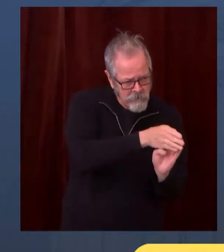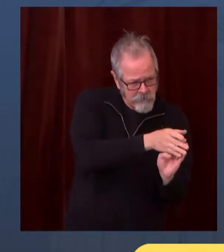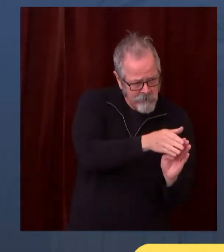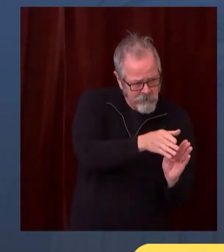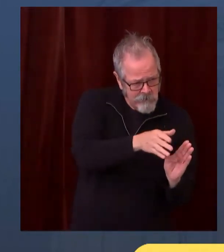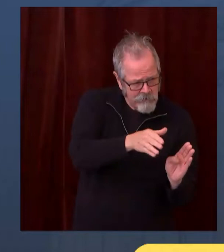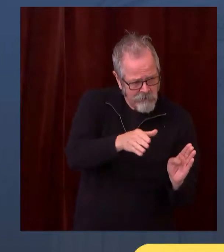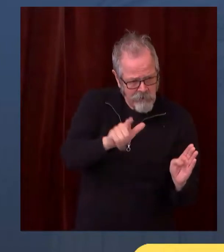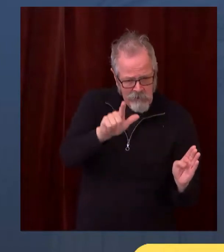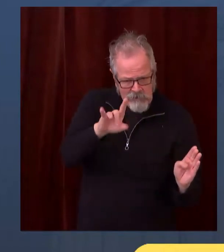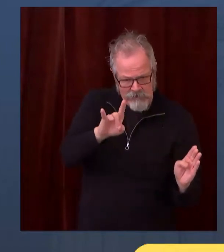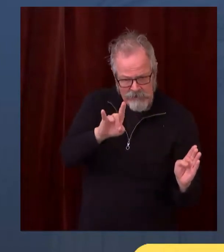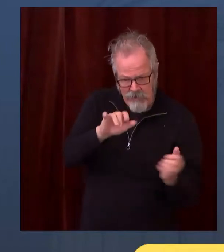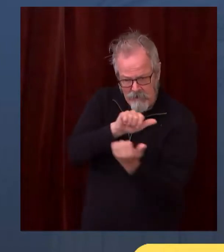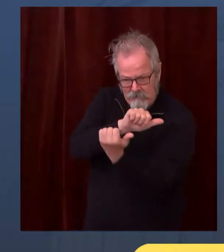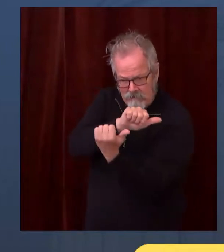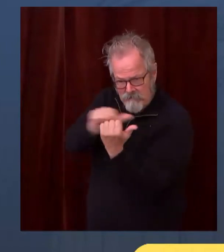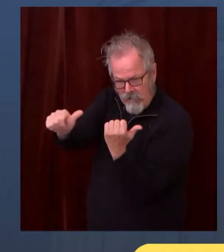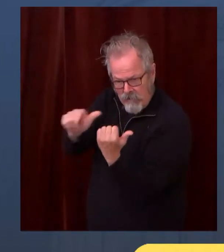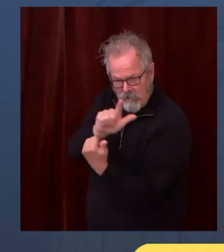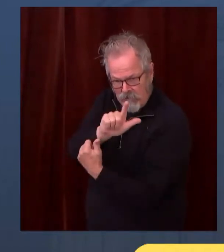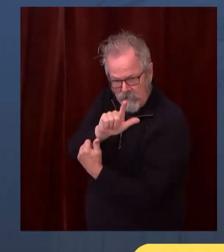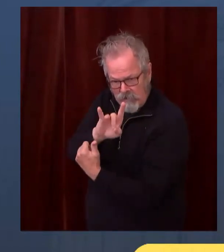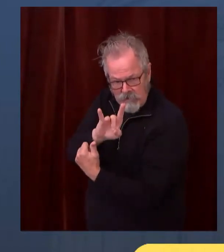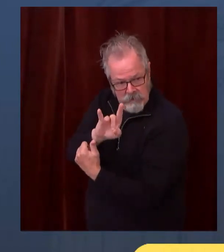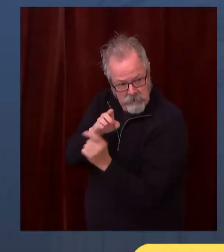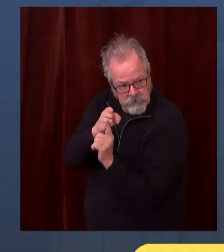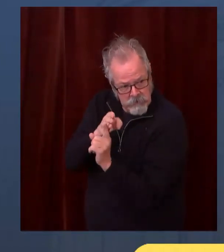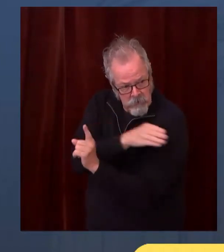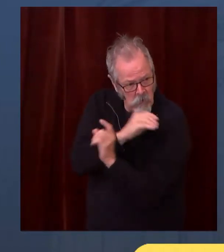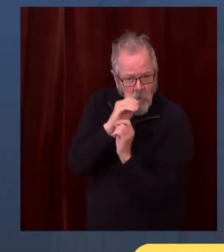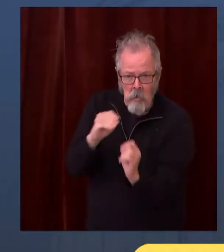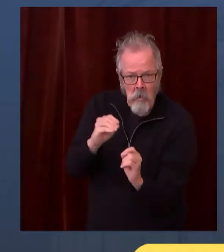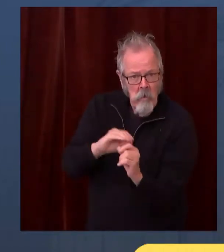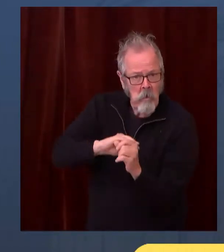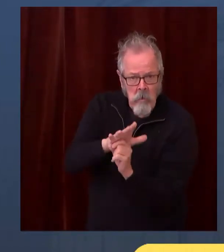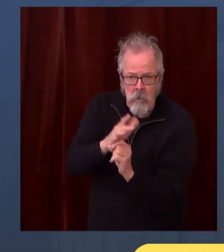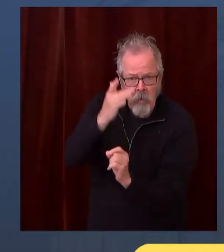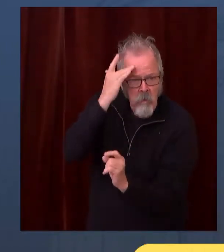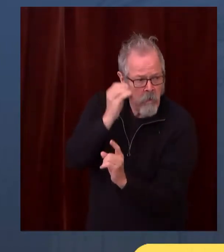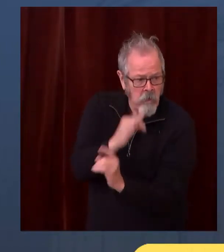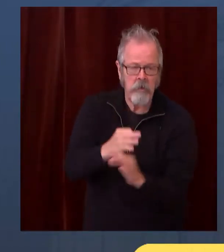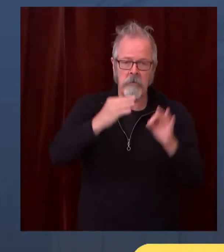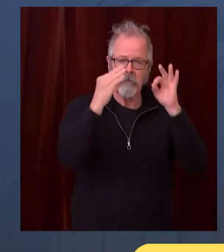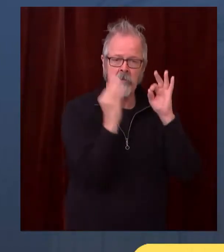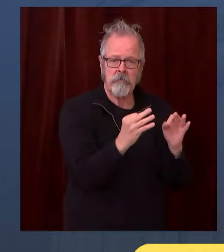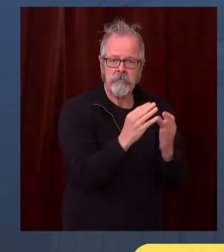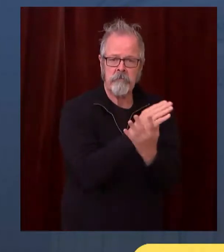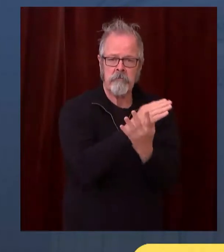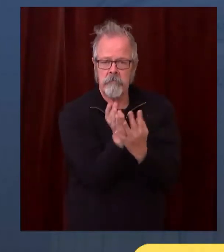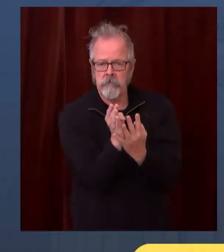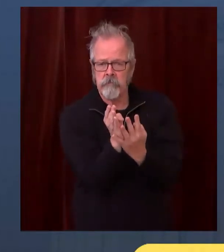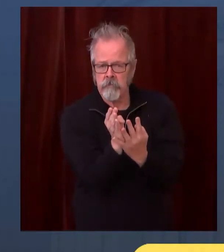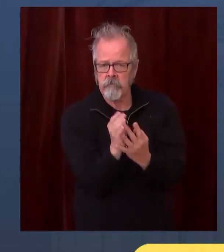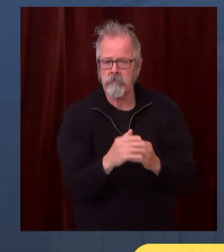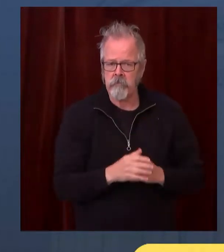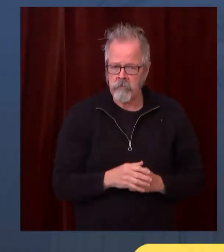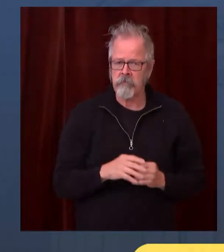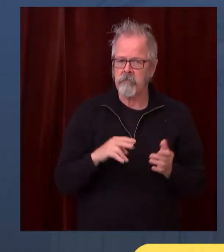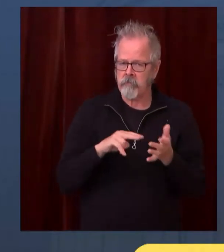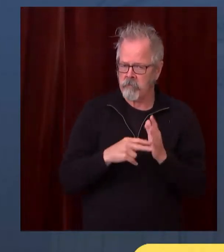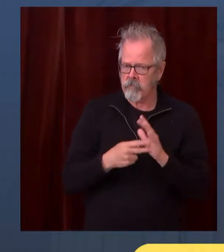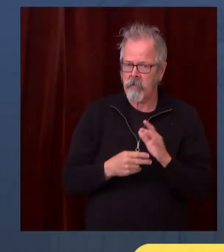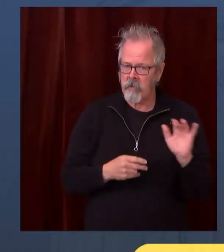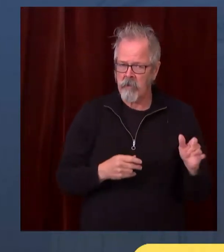So, to qualify for these phases, it's based both on the conditions in the facility involving the lack